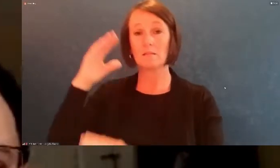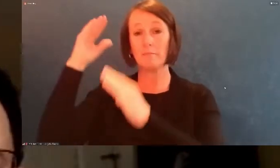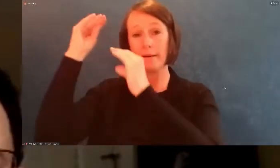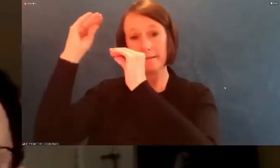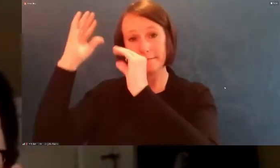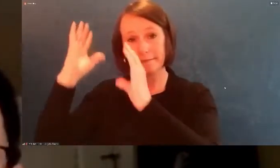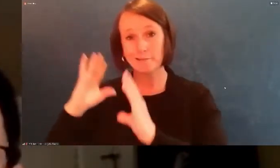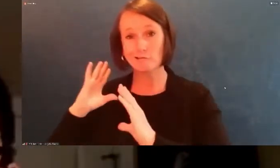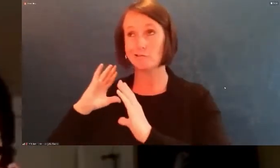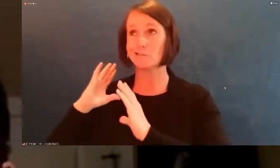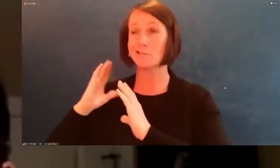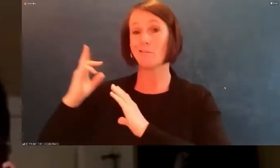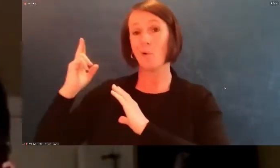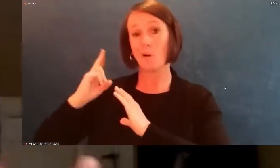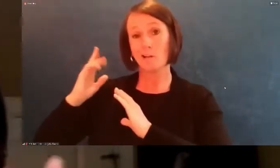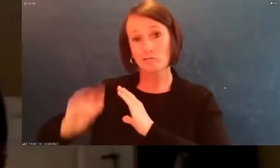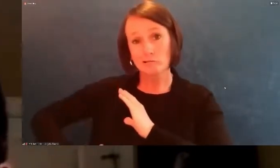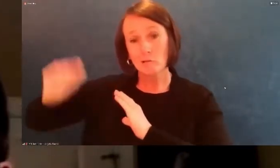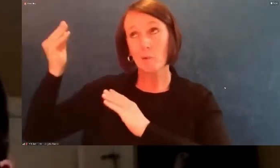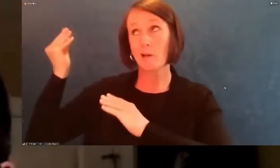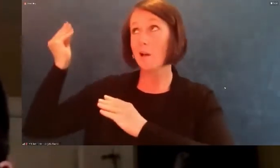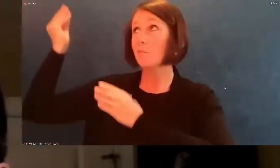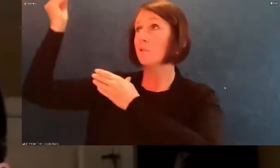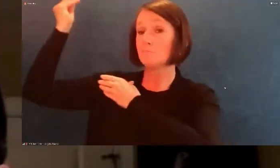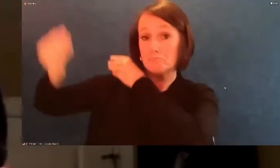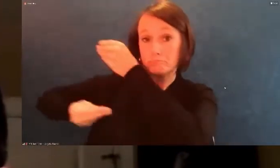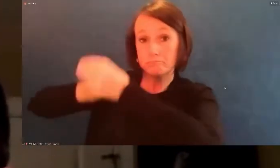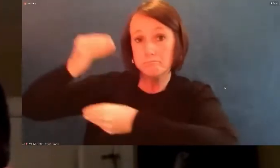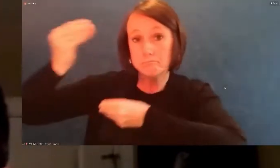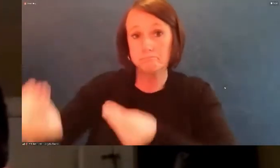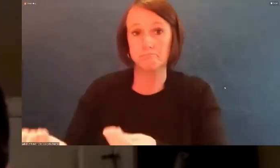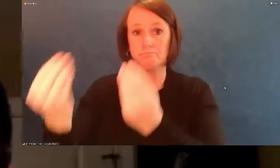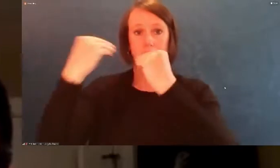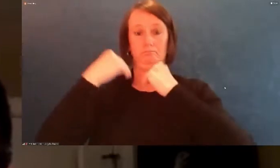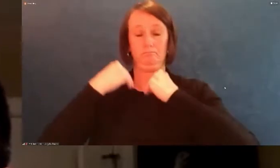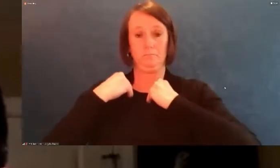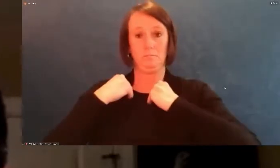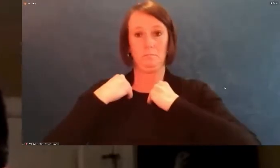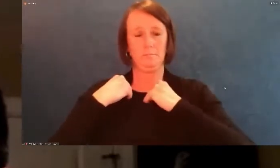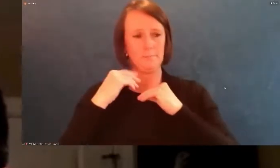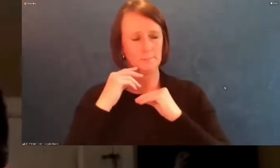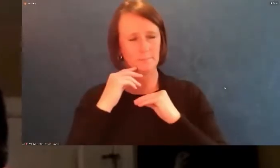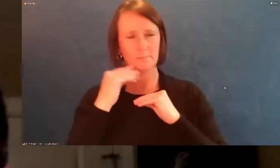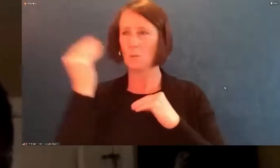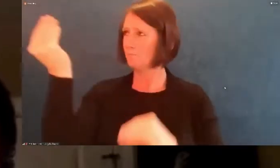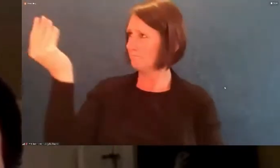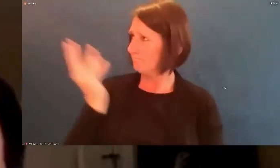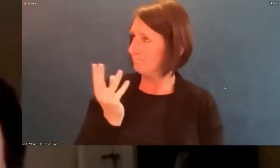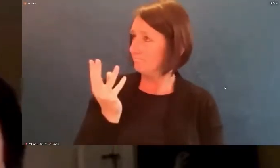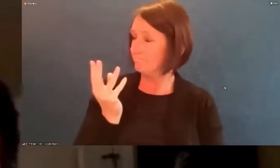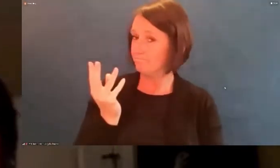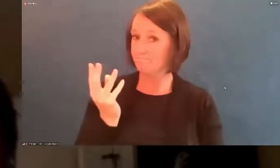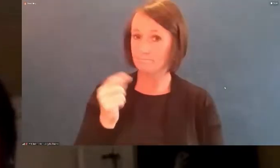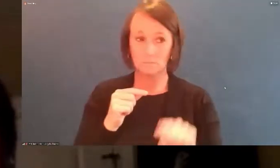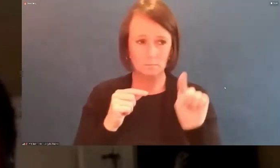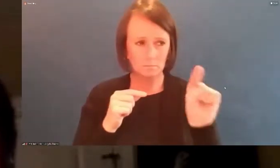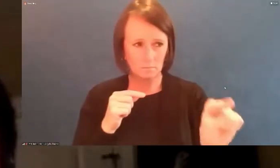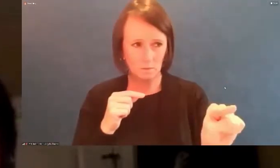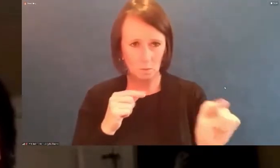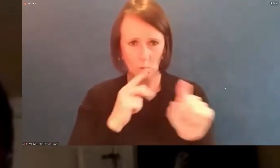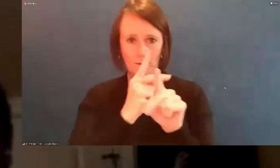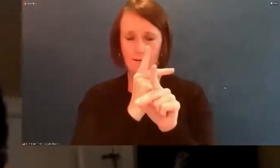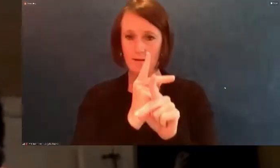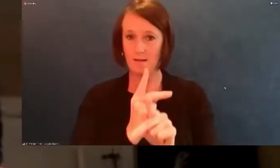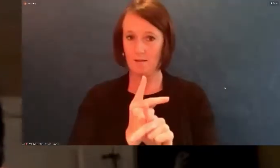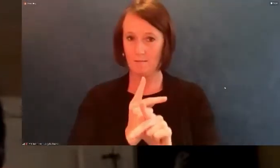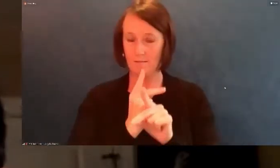of where I was raised. David King looked at me and he said, you know, nephew, you have to be very careful